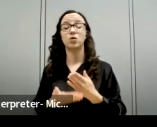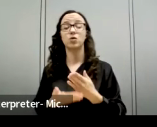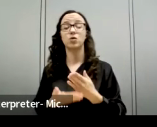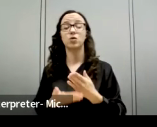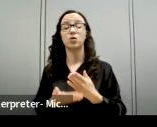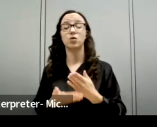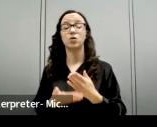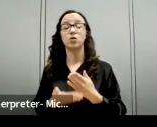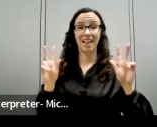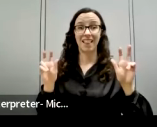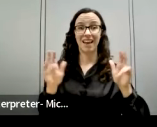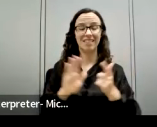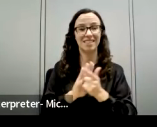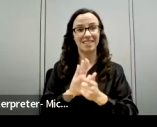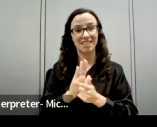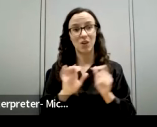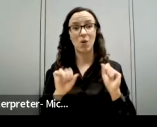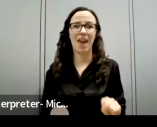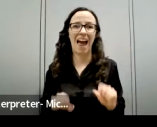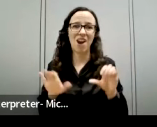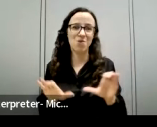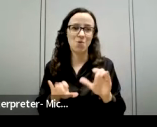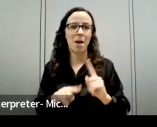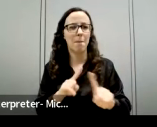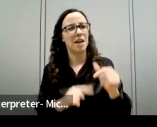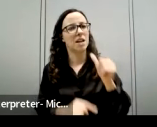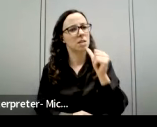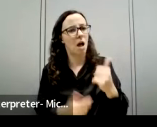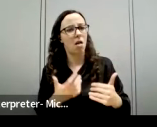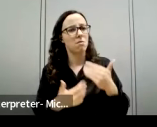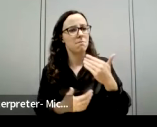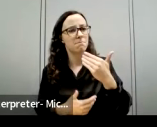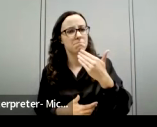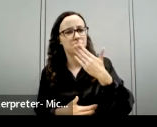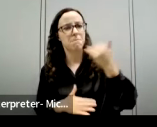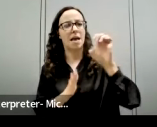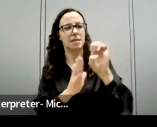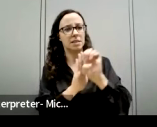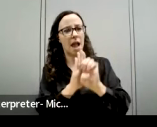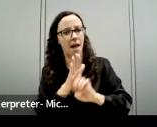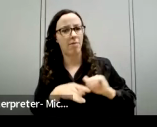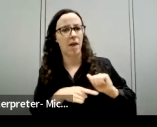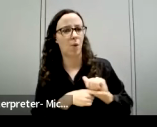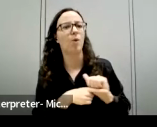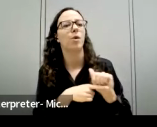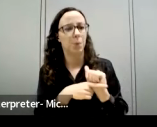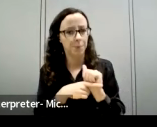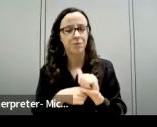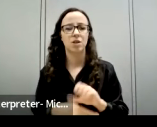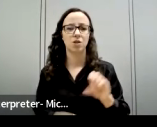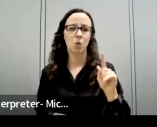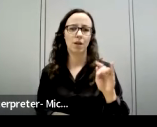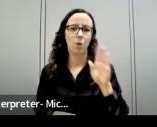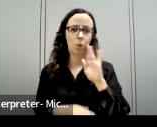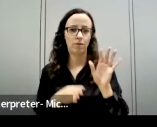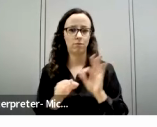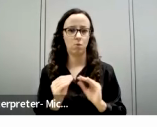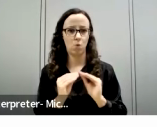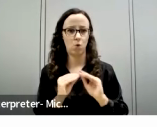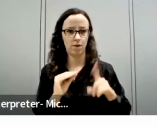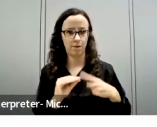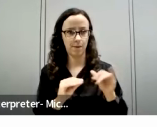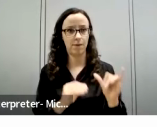can do it. It's just probably not the most ethical. And so Stephanie will talk about that in a little bit.